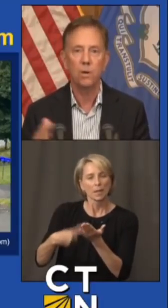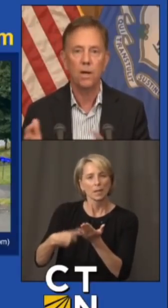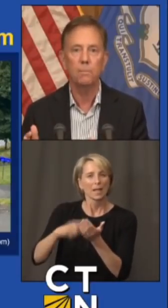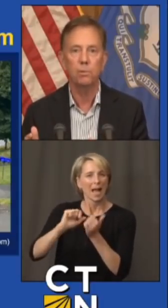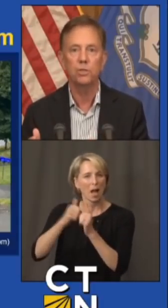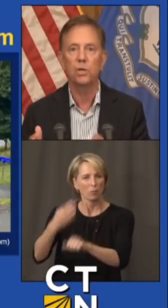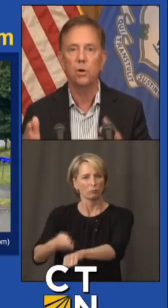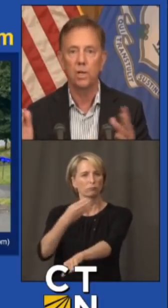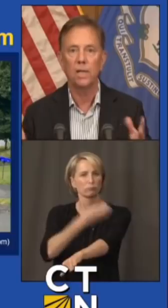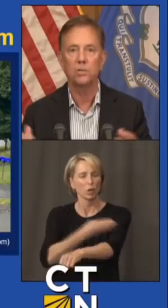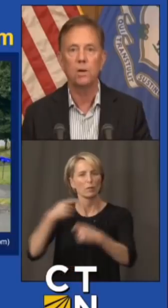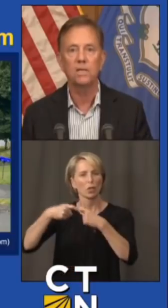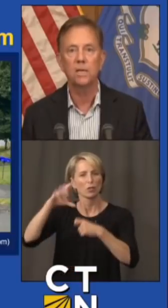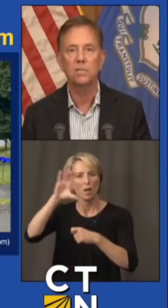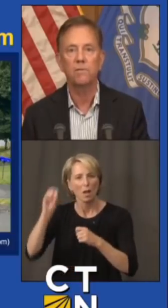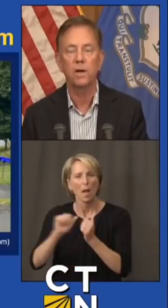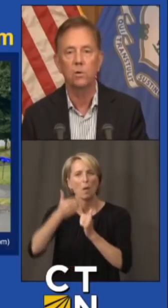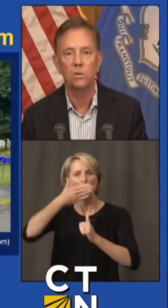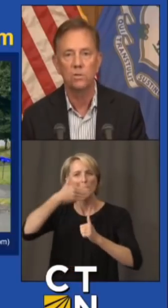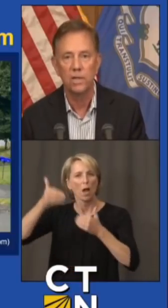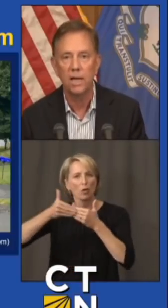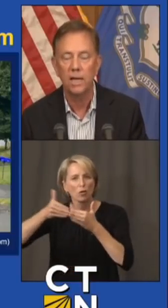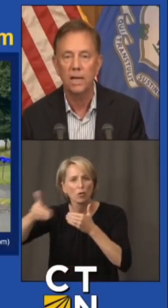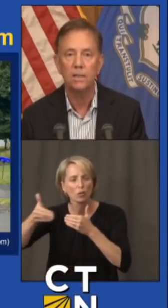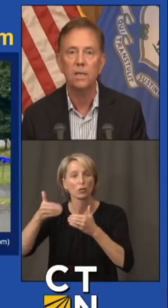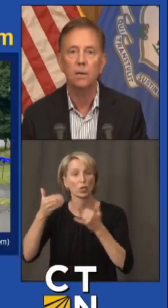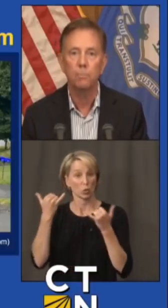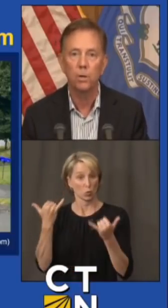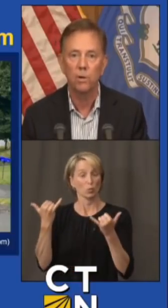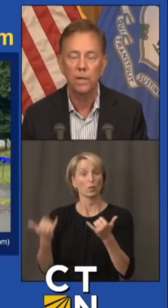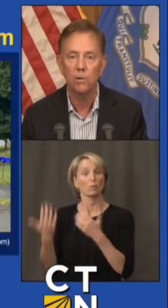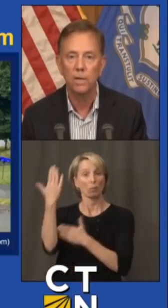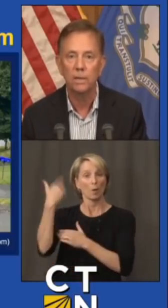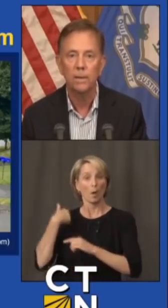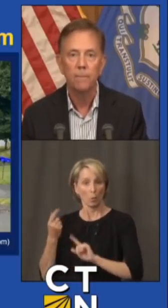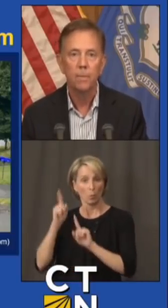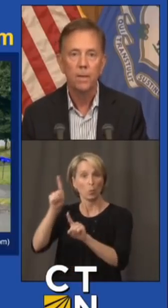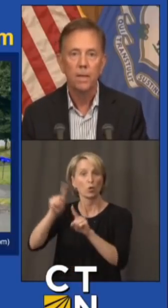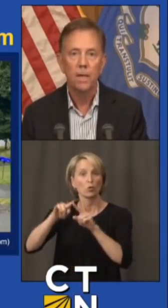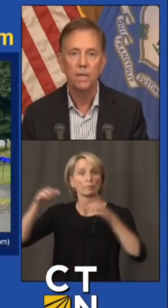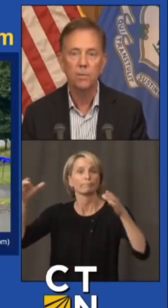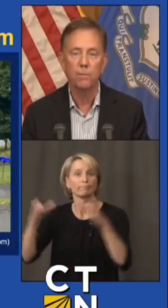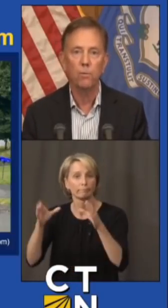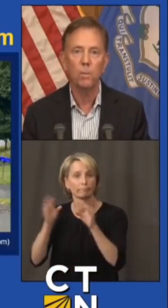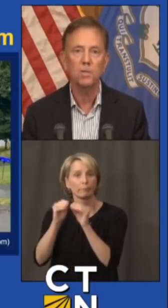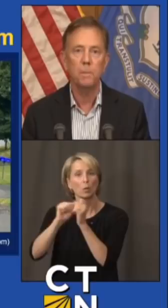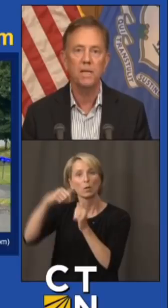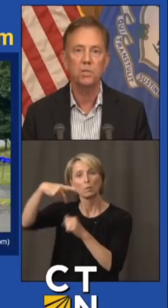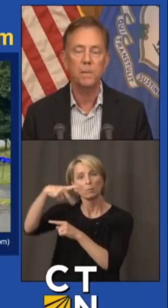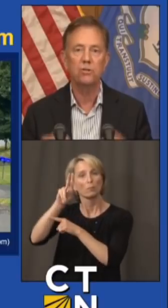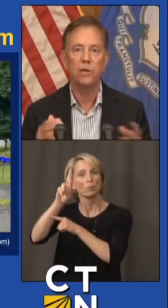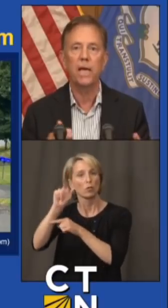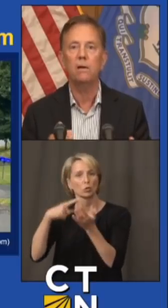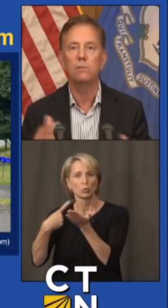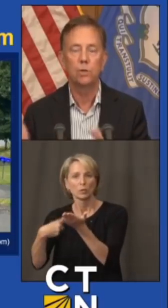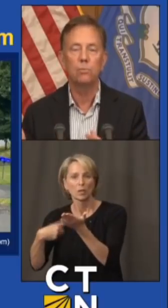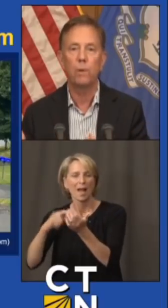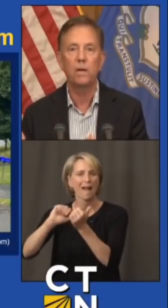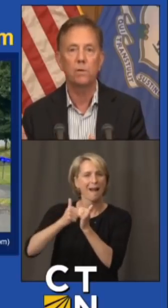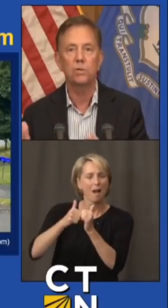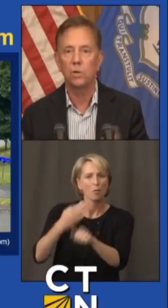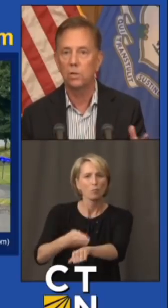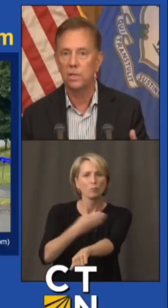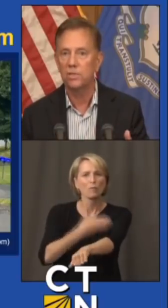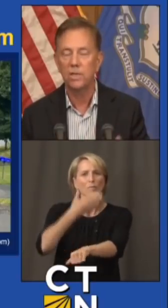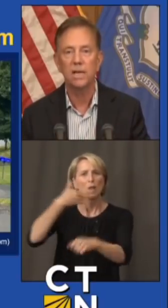And that's what I am pushing on, and that's what I testified on today at the PURA hearing. And a performance-based means you get a good